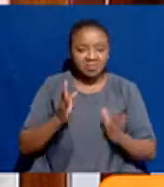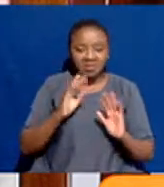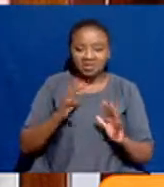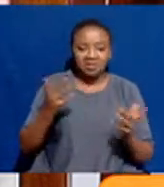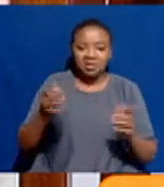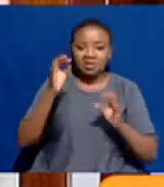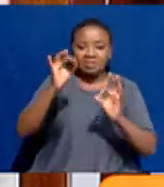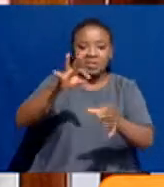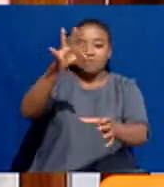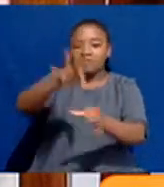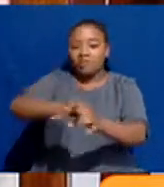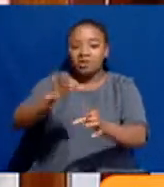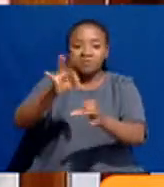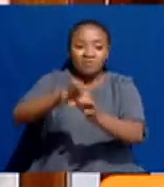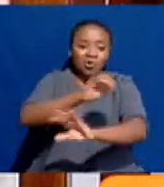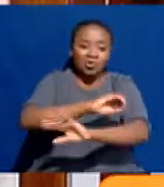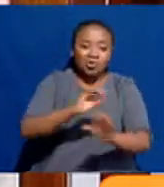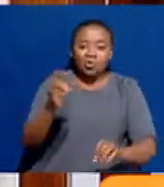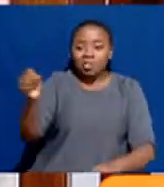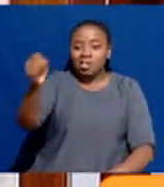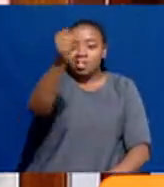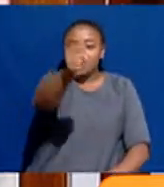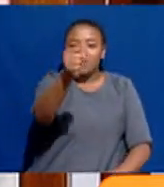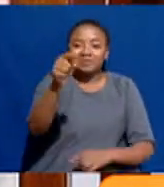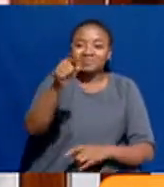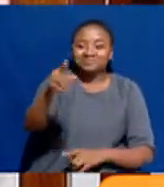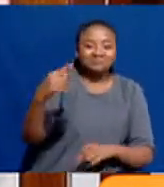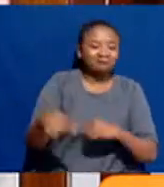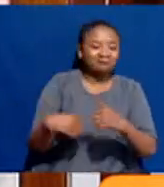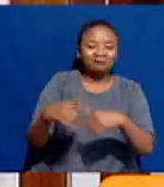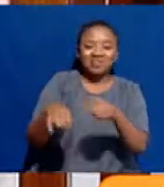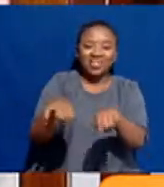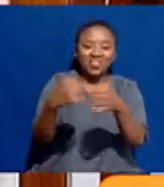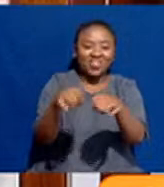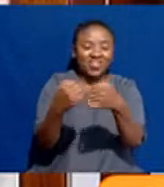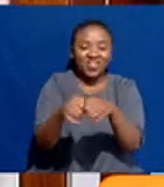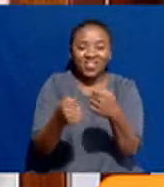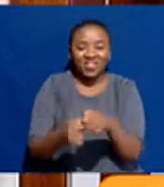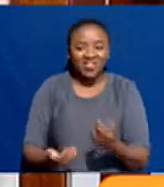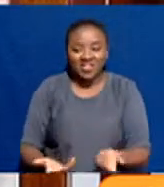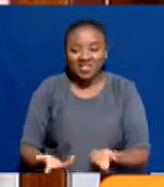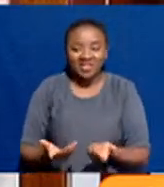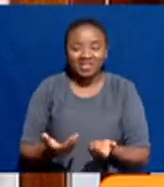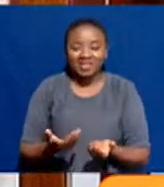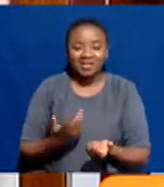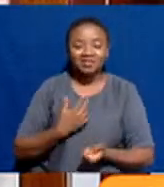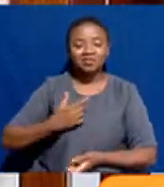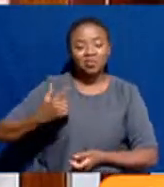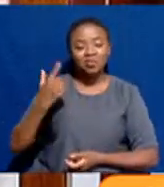even if you vote in this particular person, there will be no change. And I think